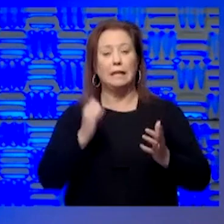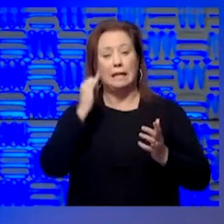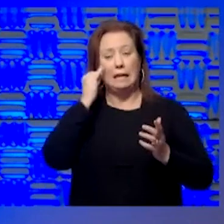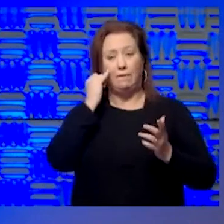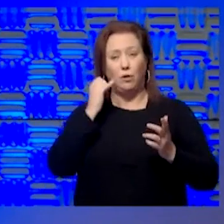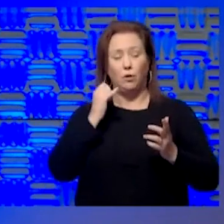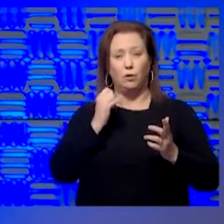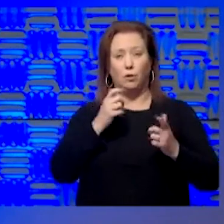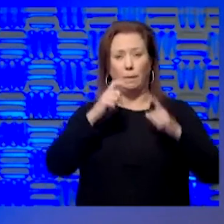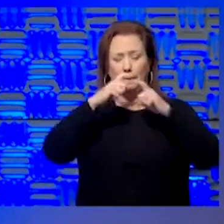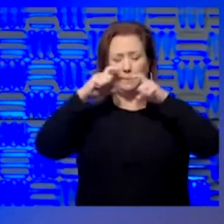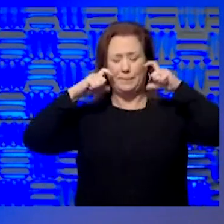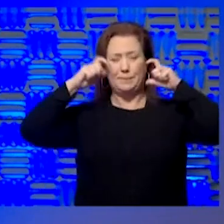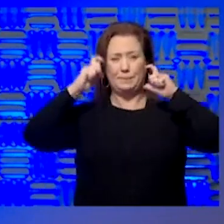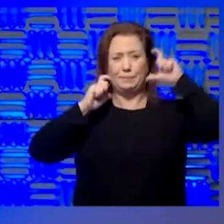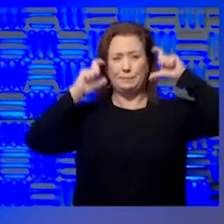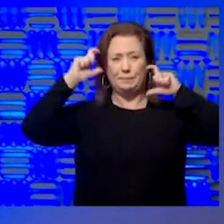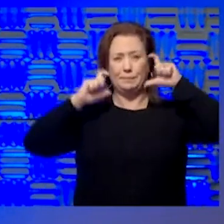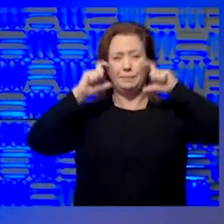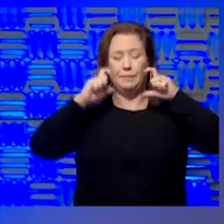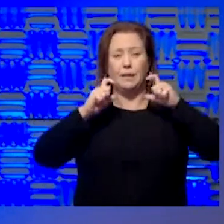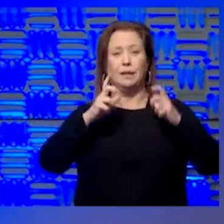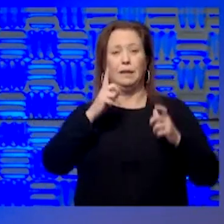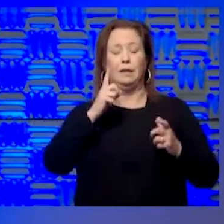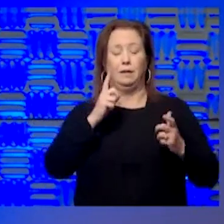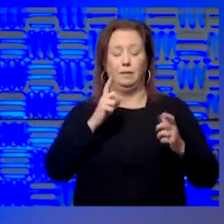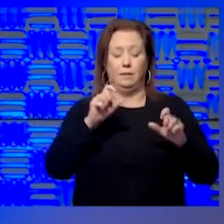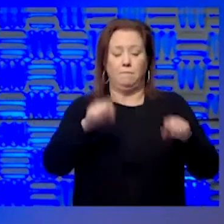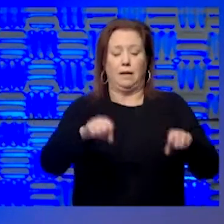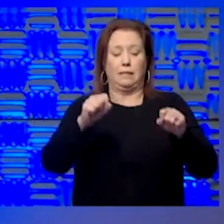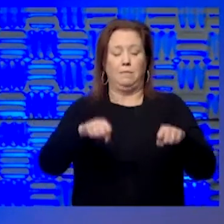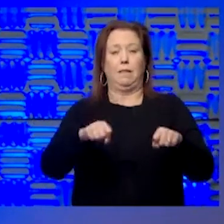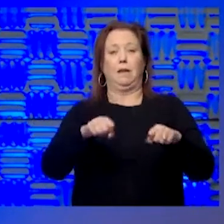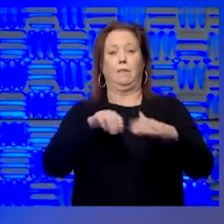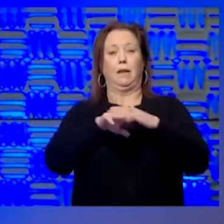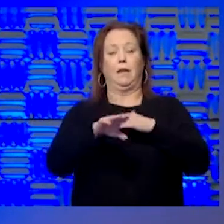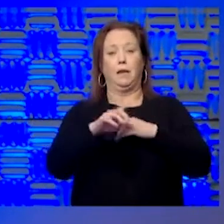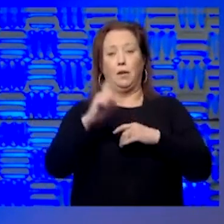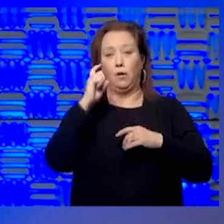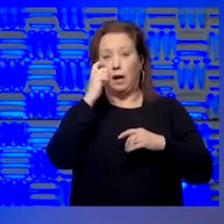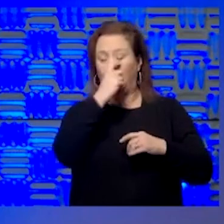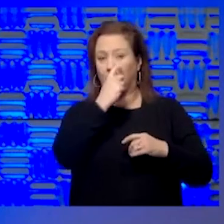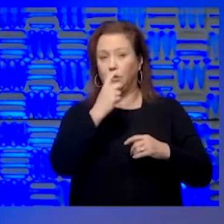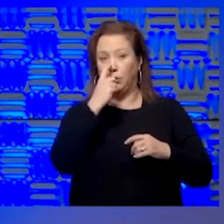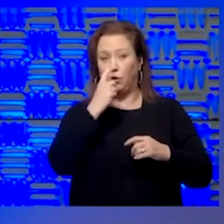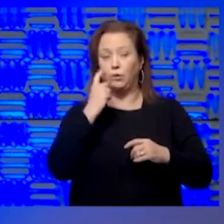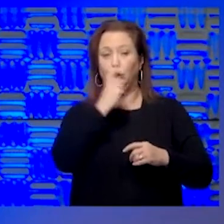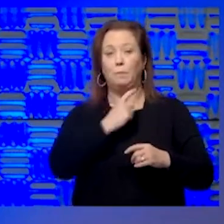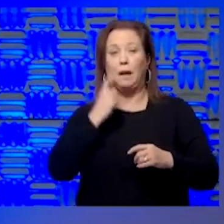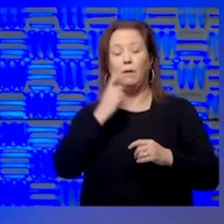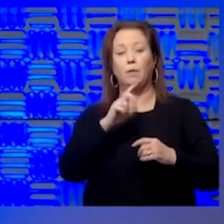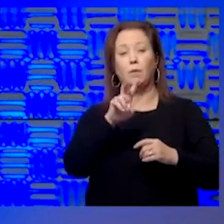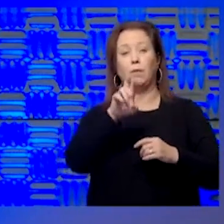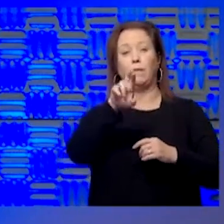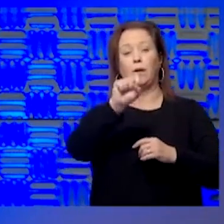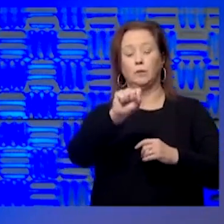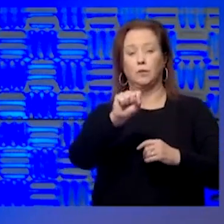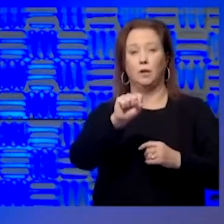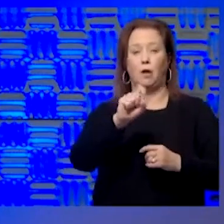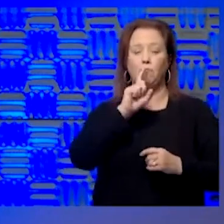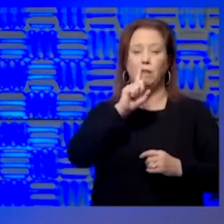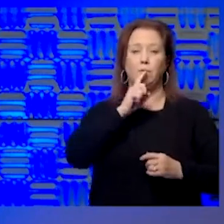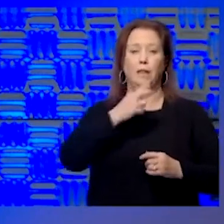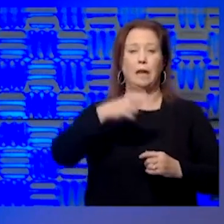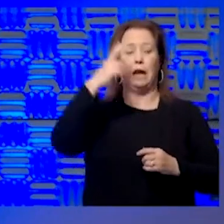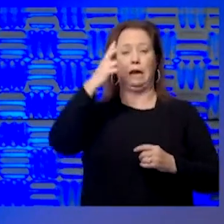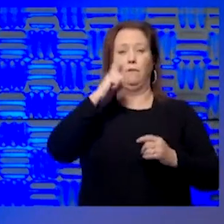you're manipulating your mask, the chance of you contaminating your face, getting into your eyes, your nose, your mouth with this virus are extremely